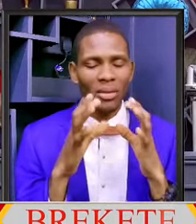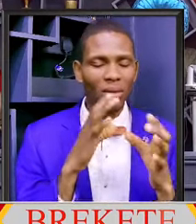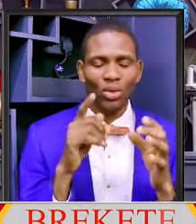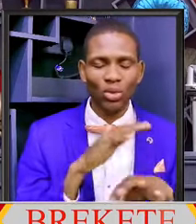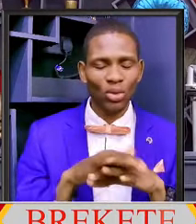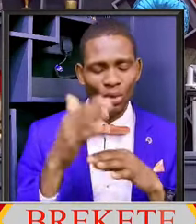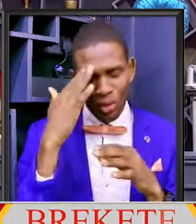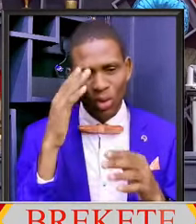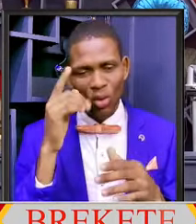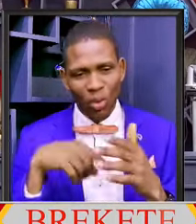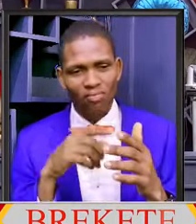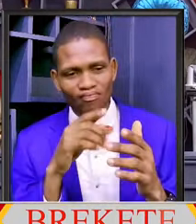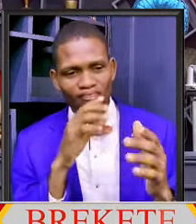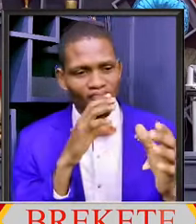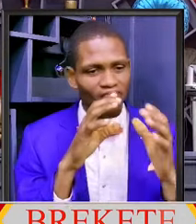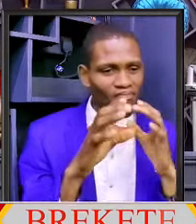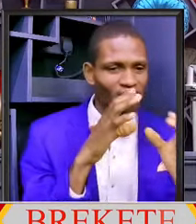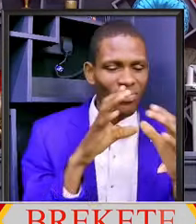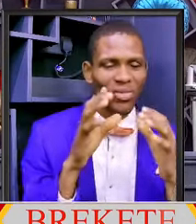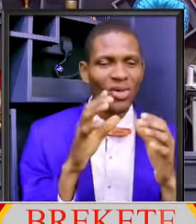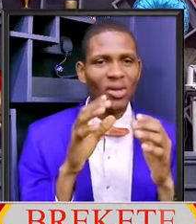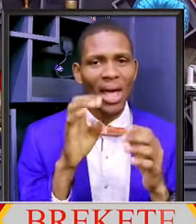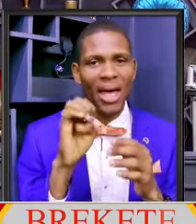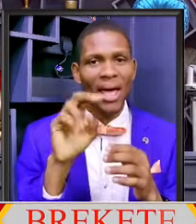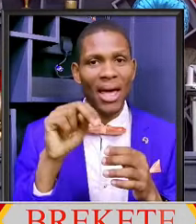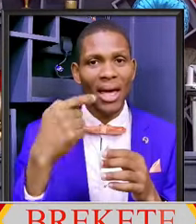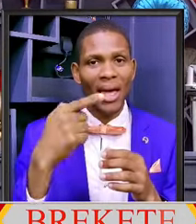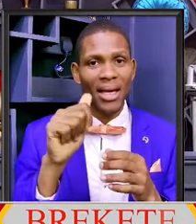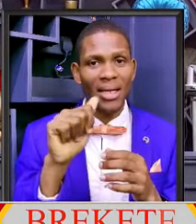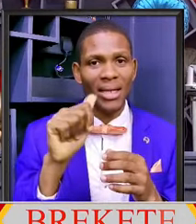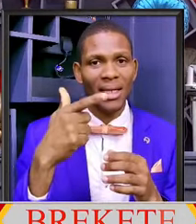what engagement means. Even if